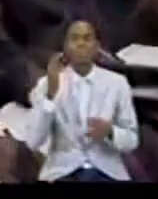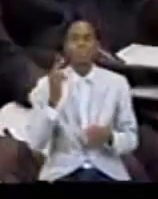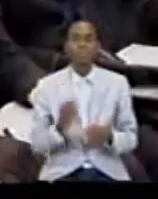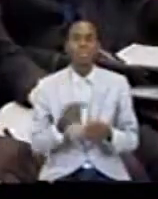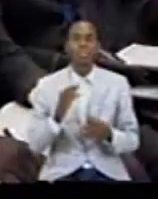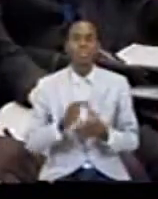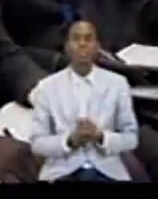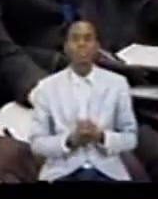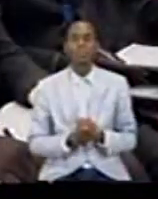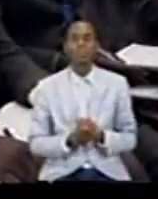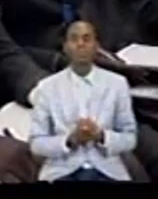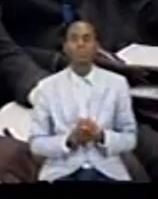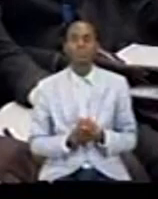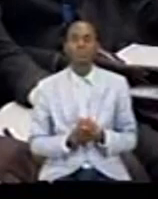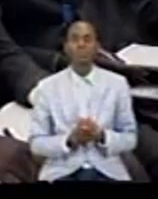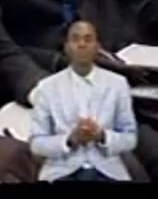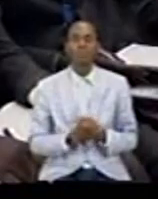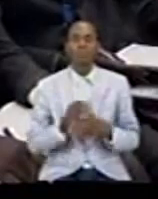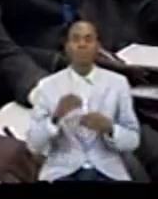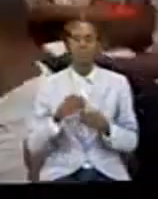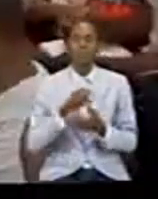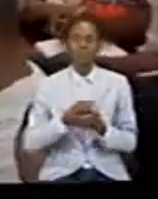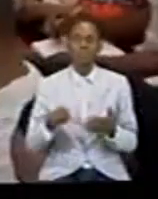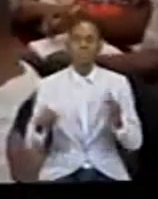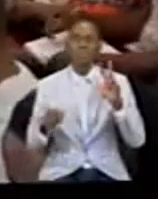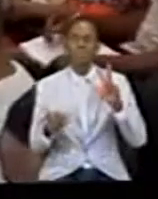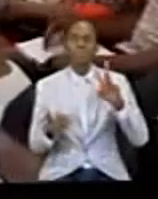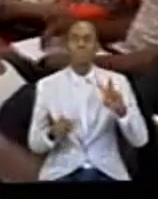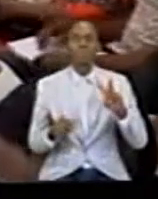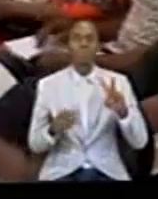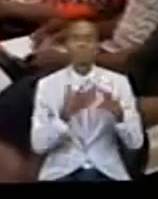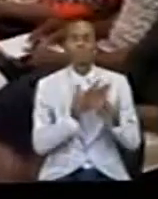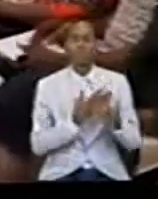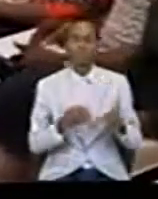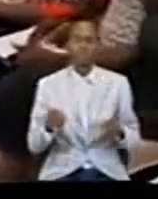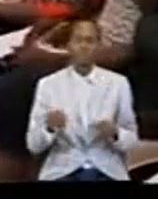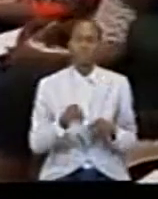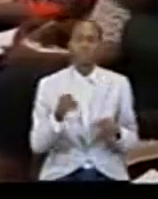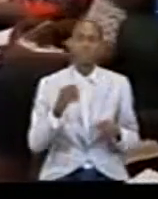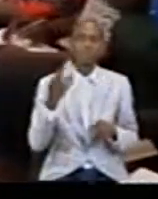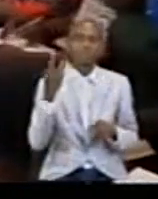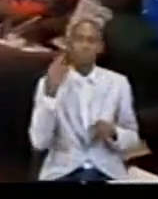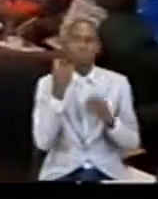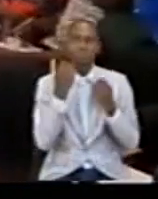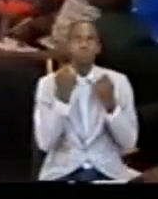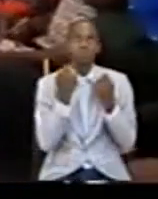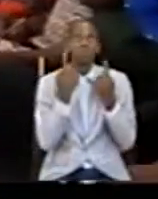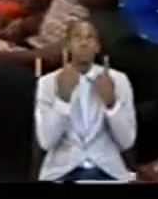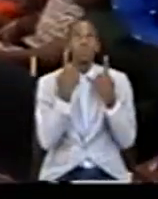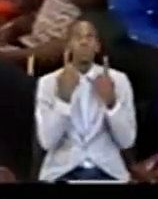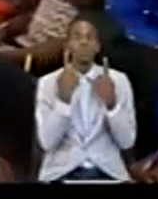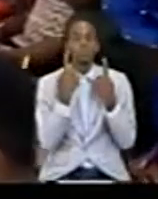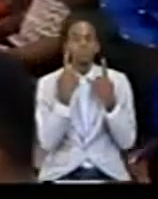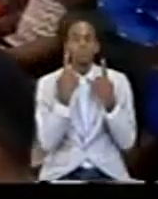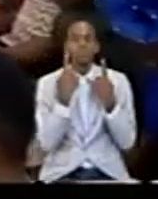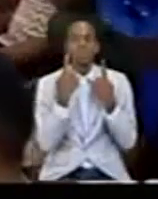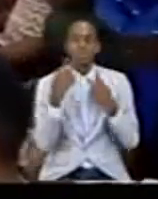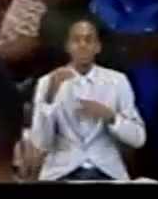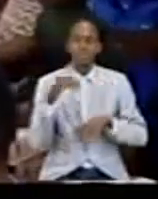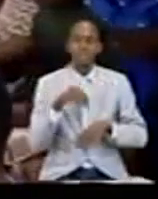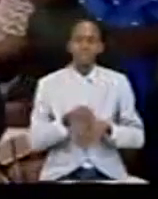name. Verse 32, and they were astonished at